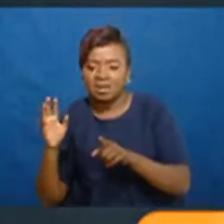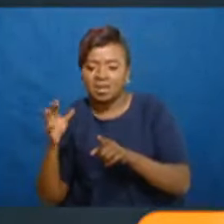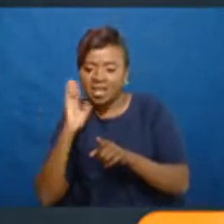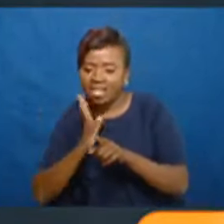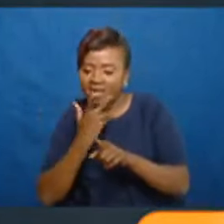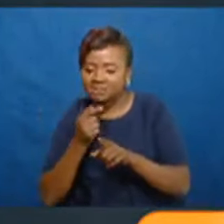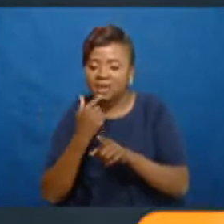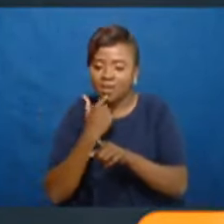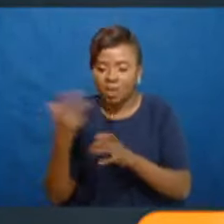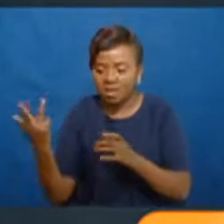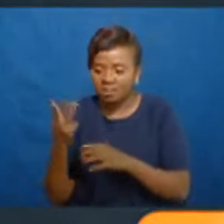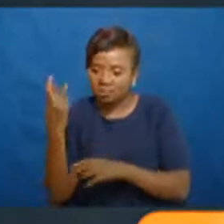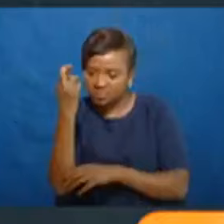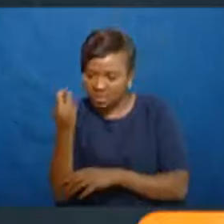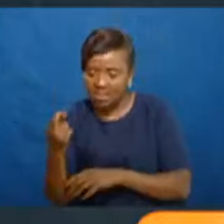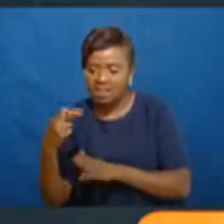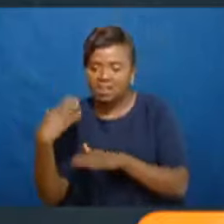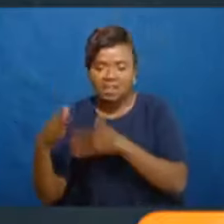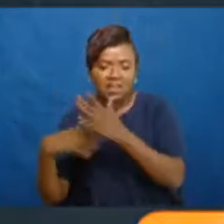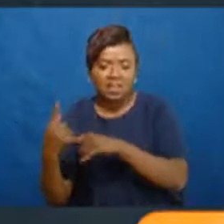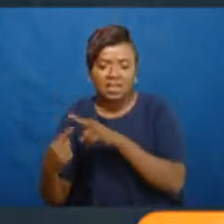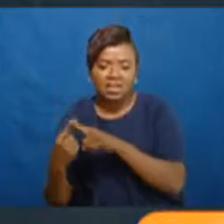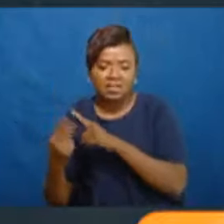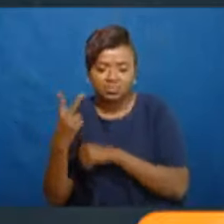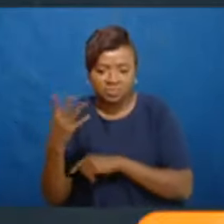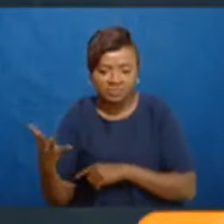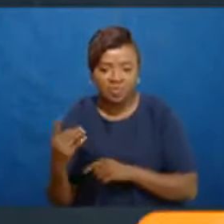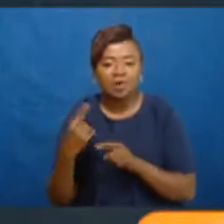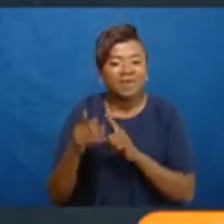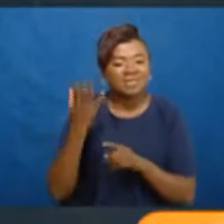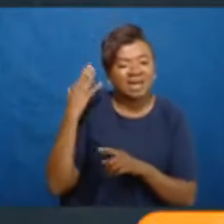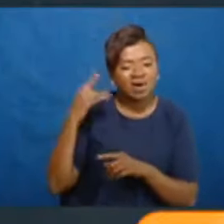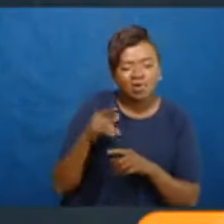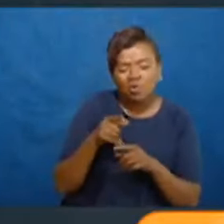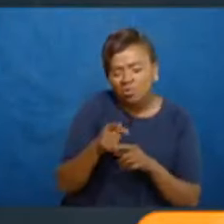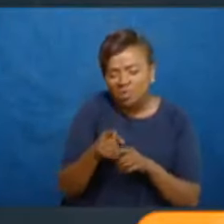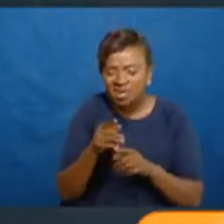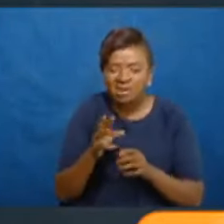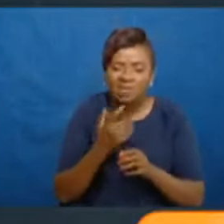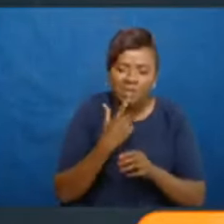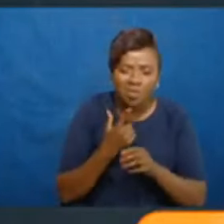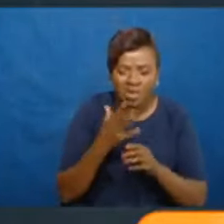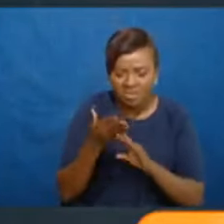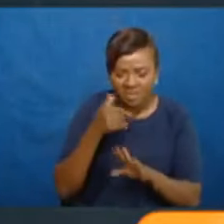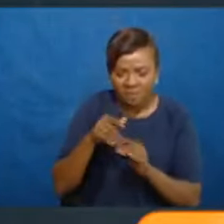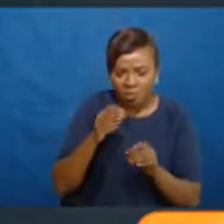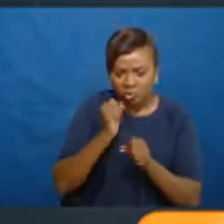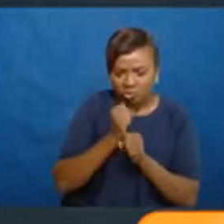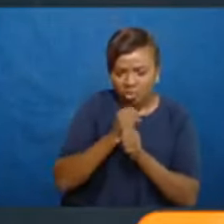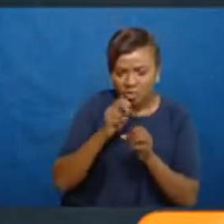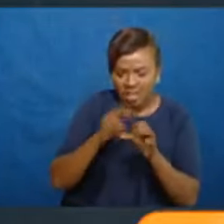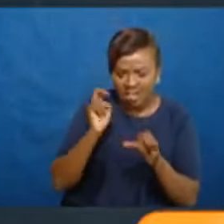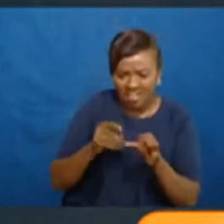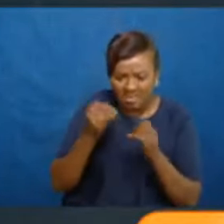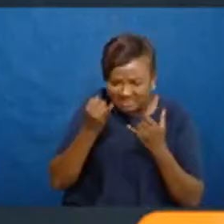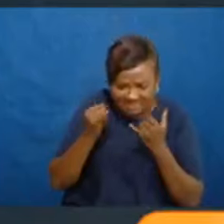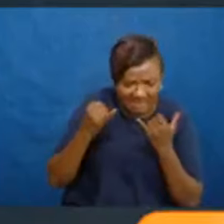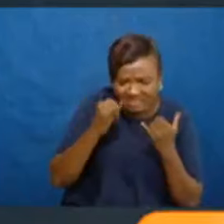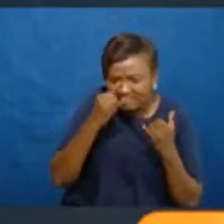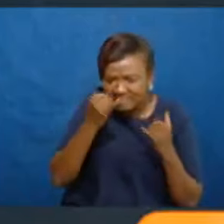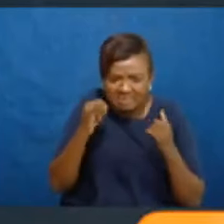remember, just before he left office, Moi tried to mix up these features. It doesn't work. Yeah. It snowballed. Remember